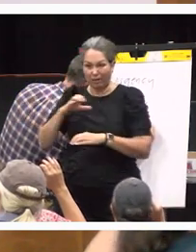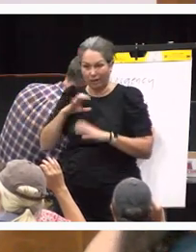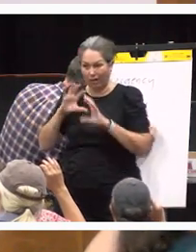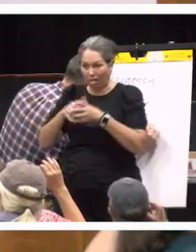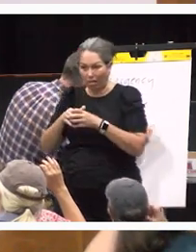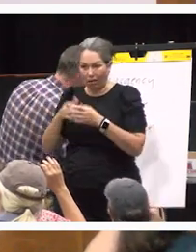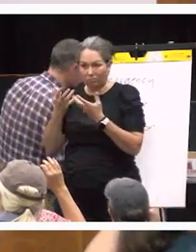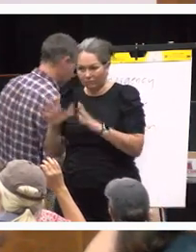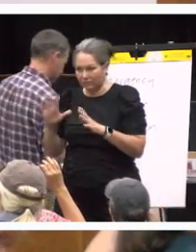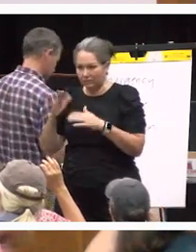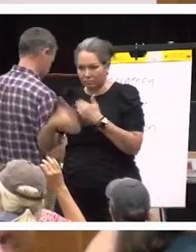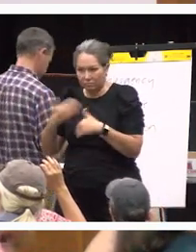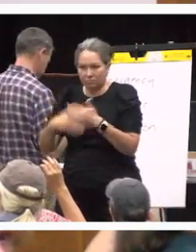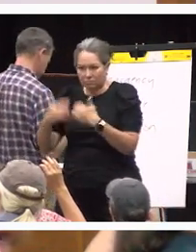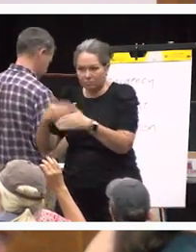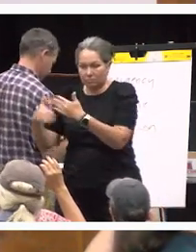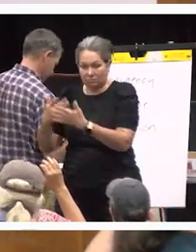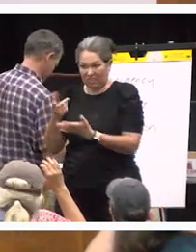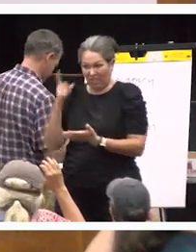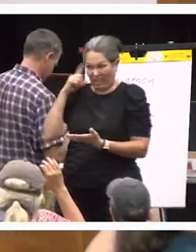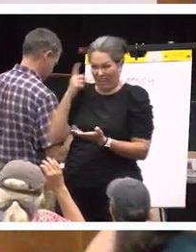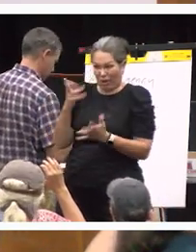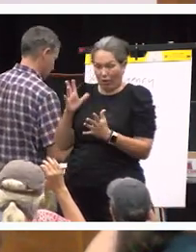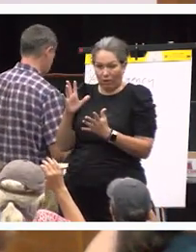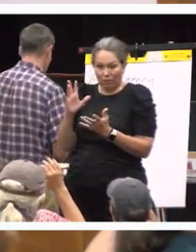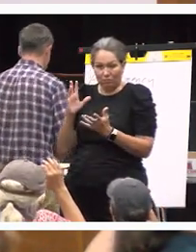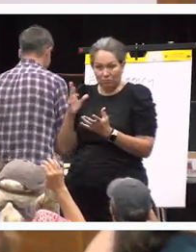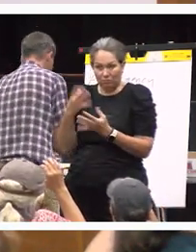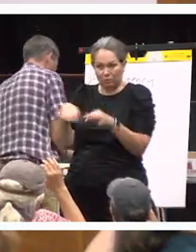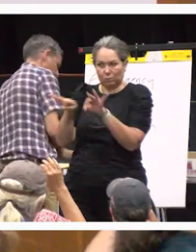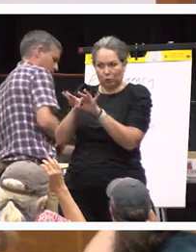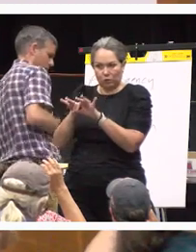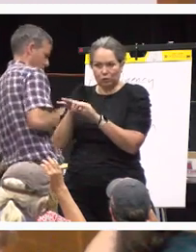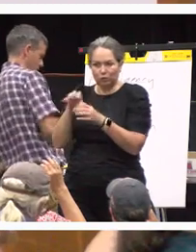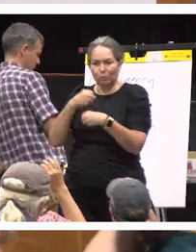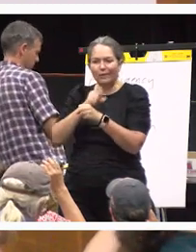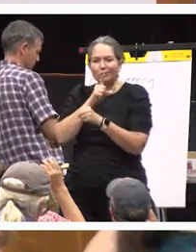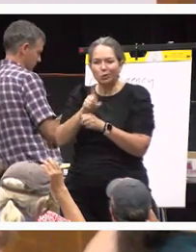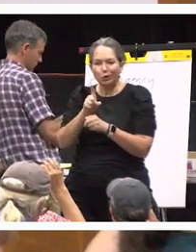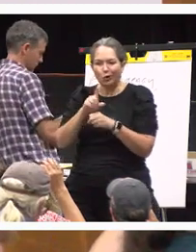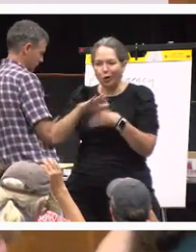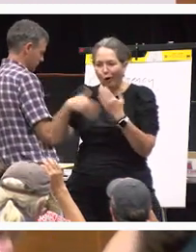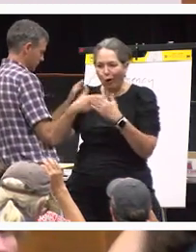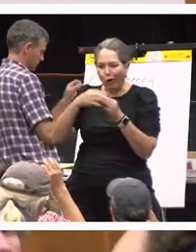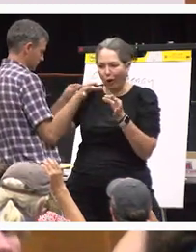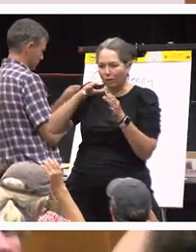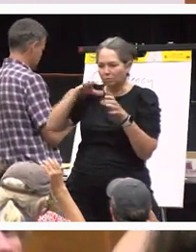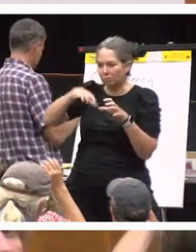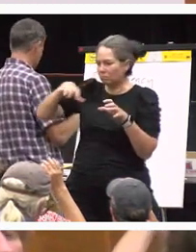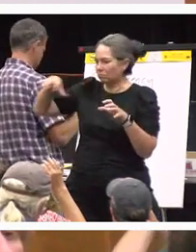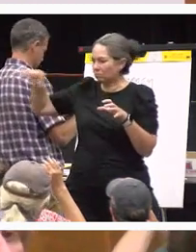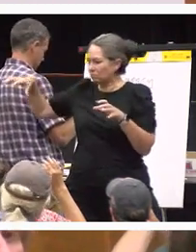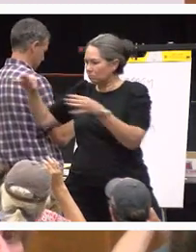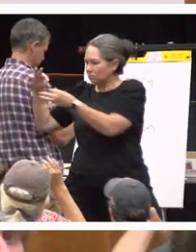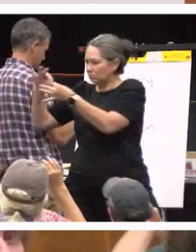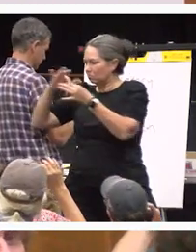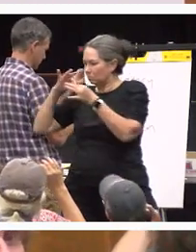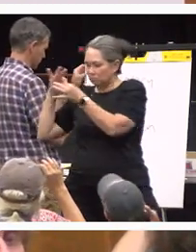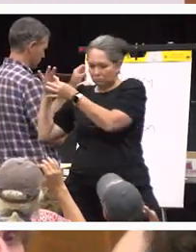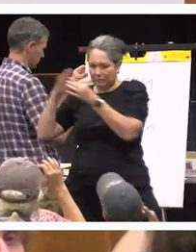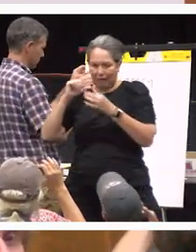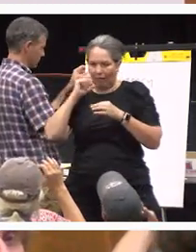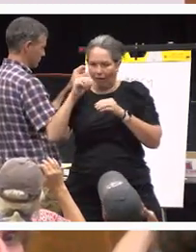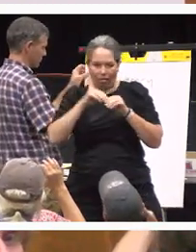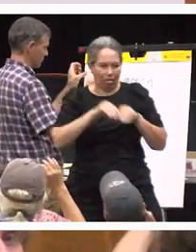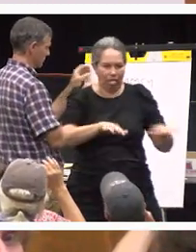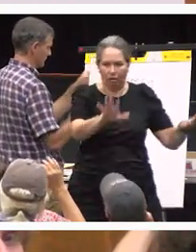really important to make that connection between the headwaters and the downstream communities. The other thing that I think is important